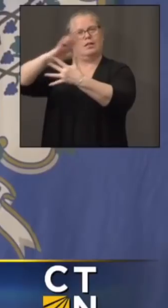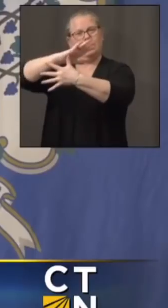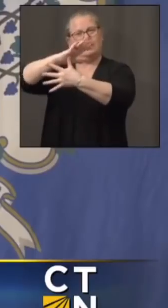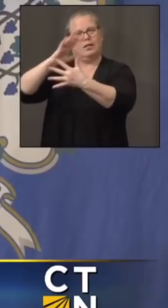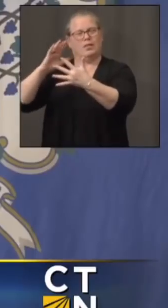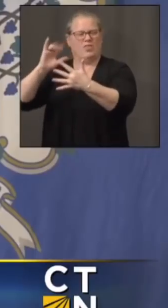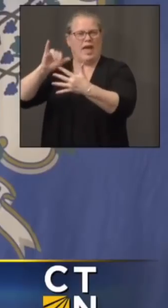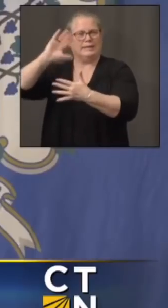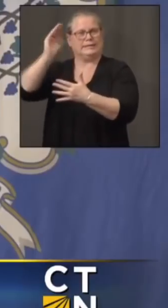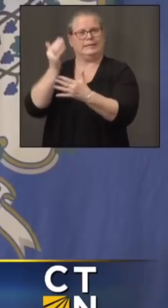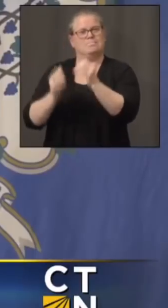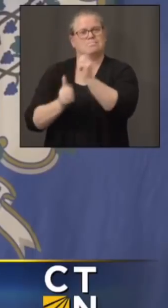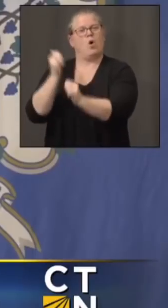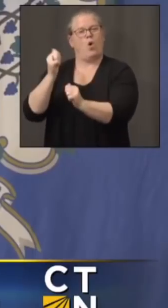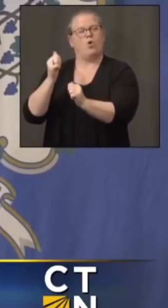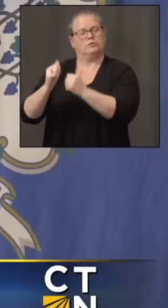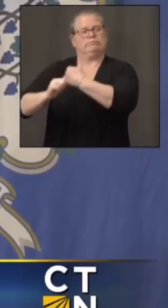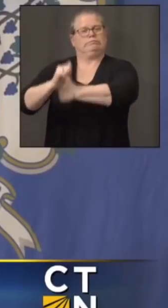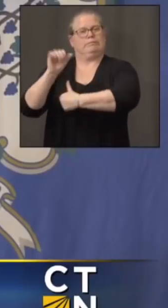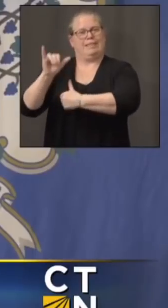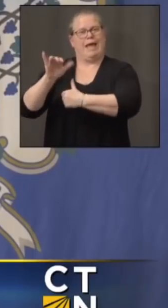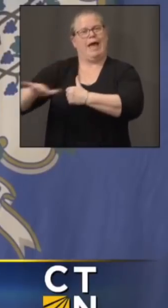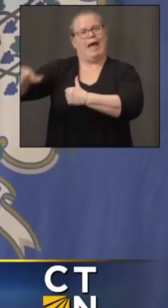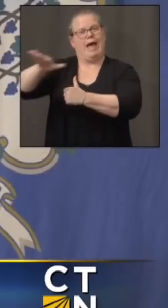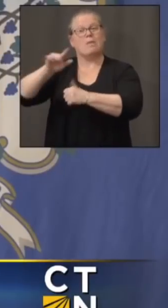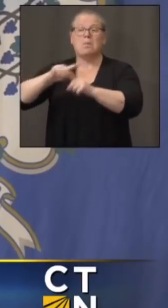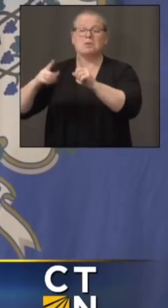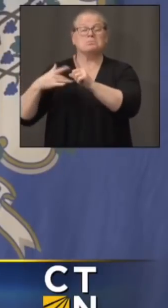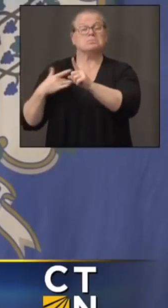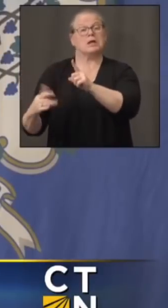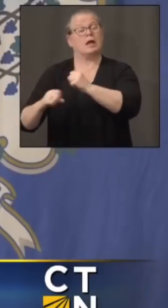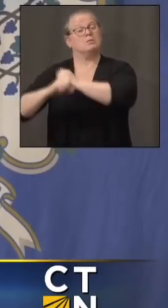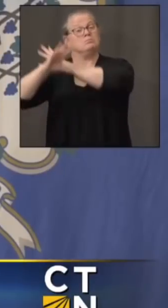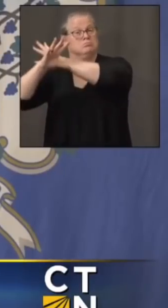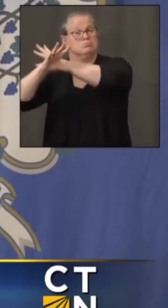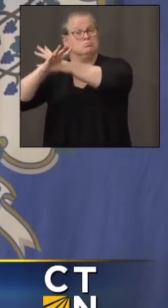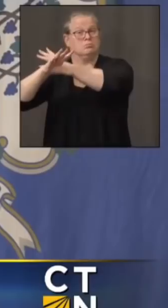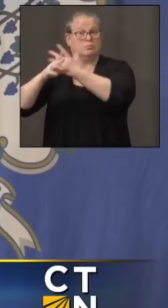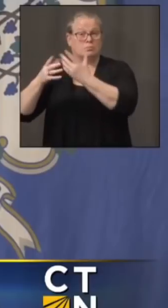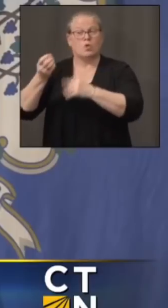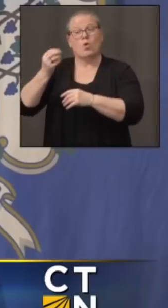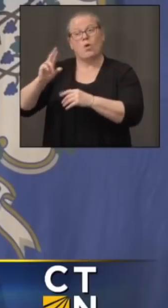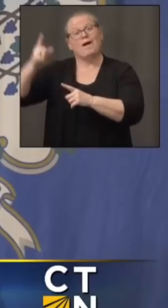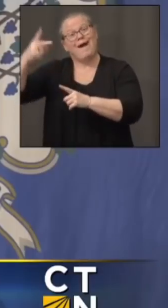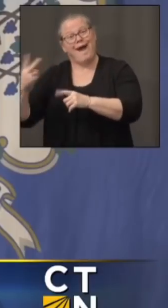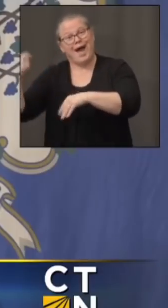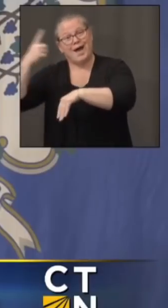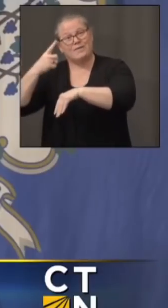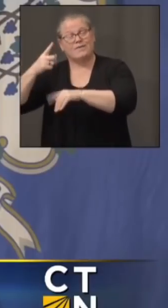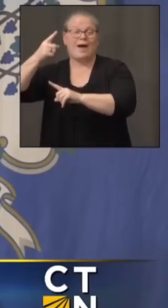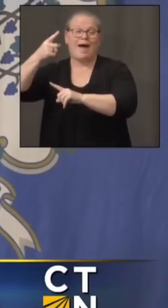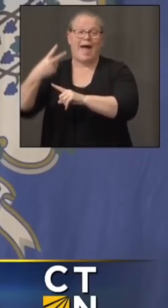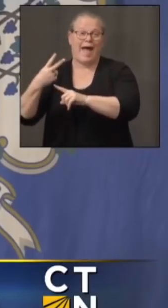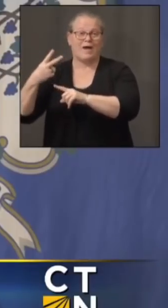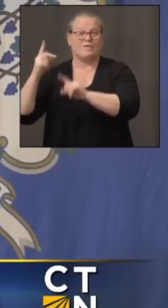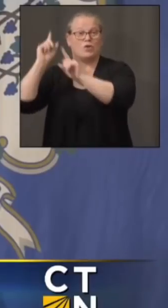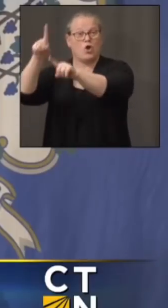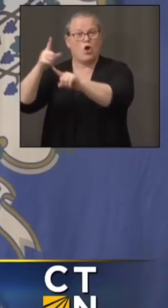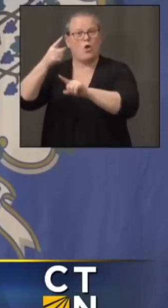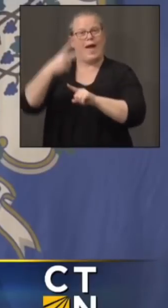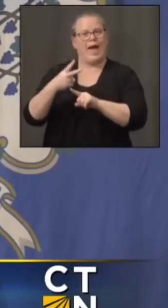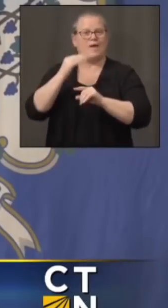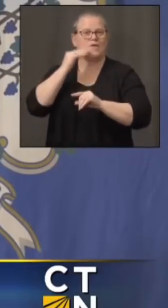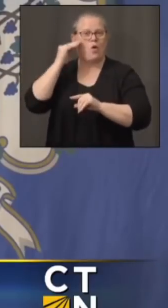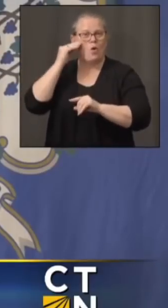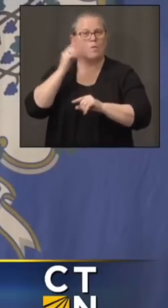situation. But pre-K through 5, a majority are still going to school full-time in class. And that's an appropriate mix, I